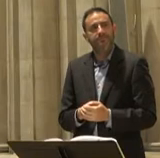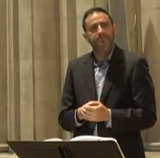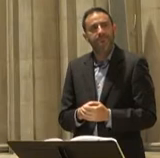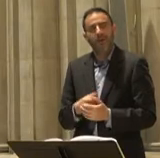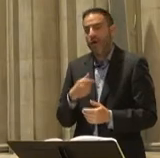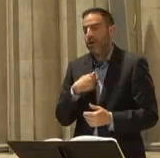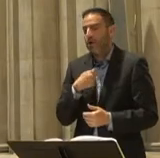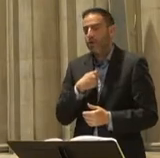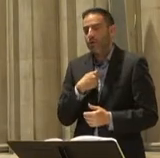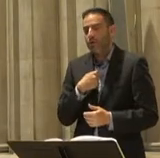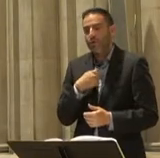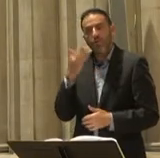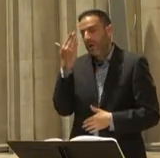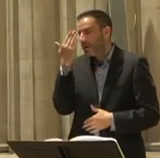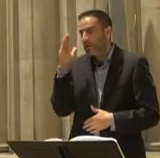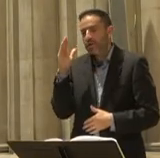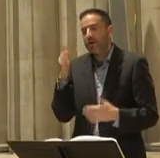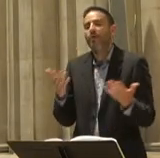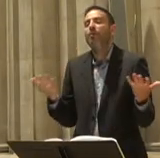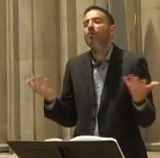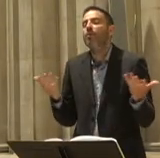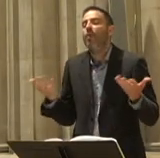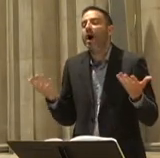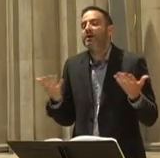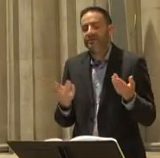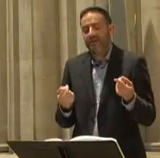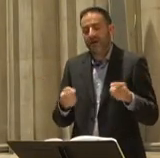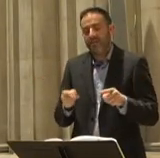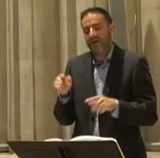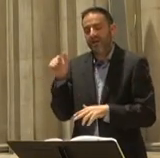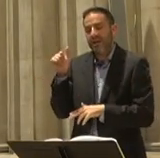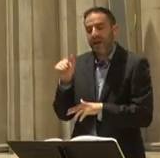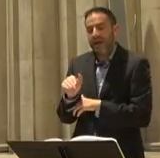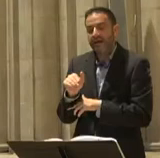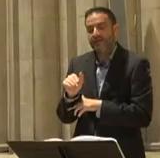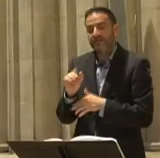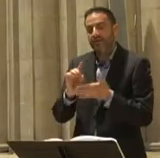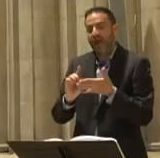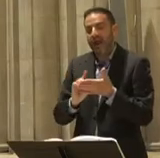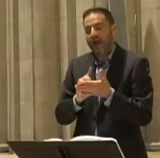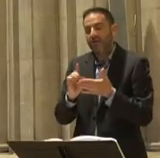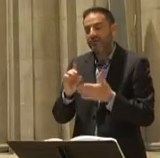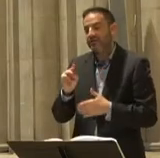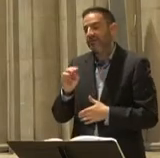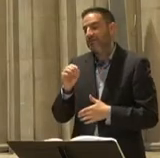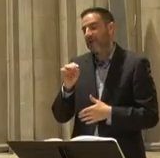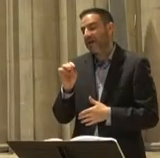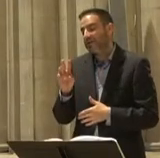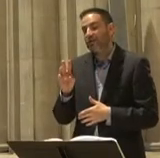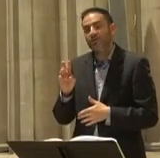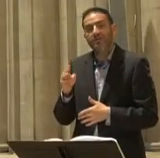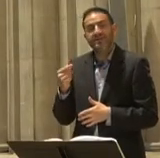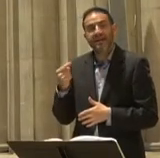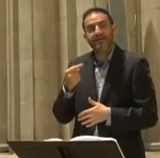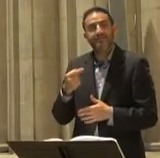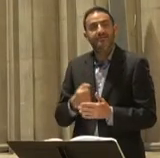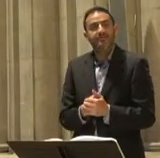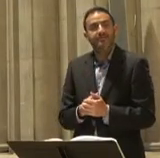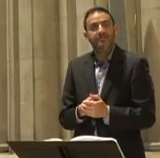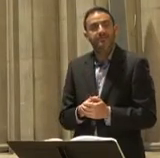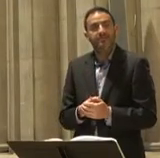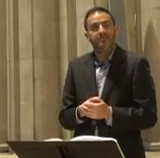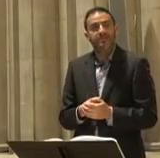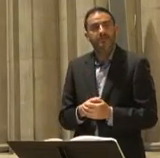We don't know what was happening on that night for the hours that Matthew hung there, but